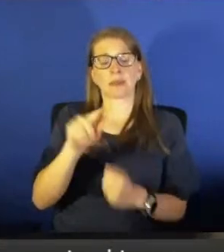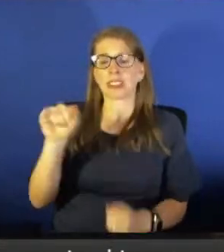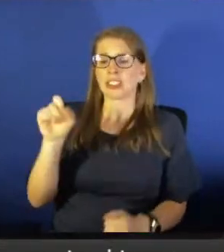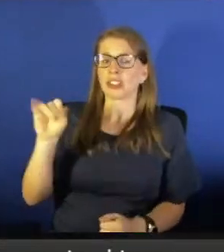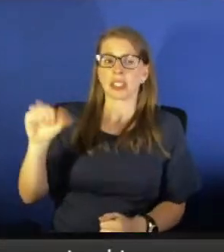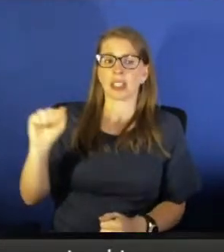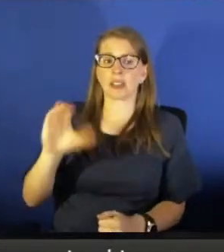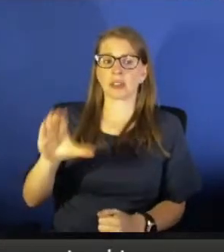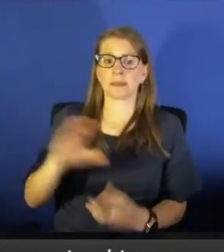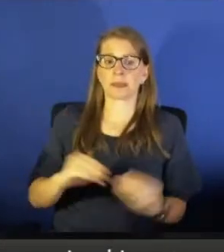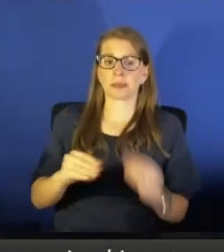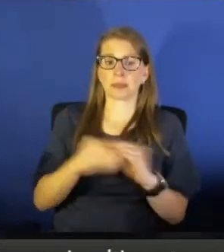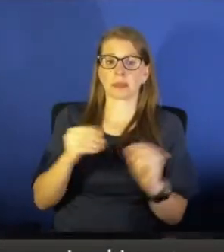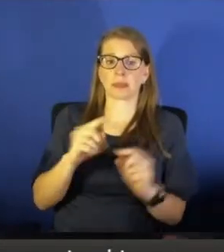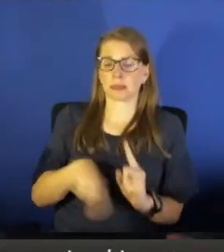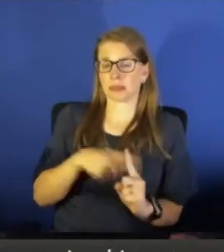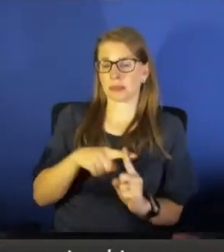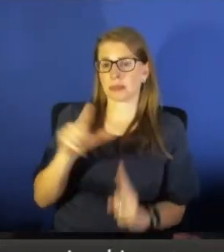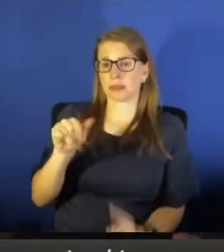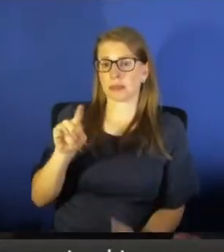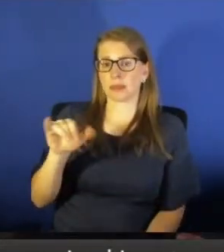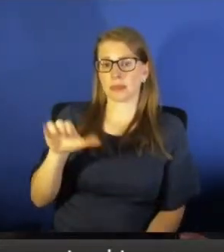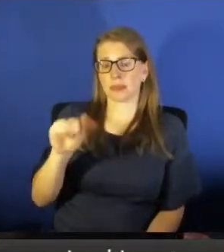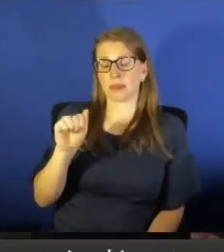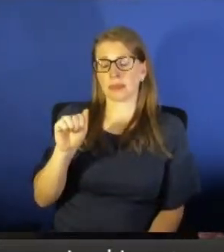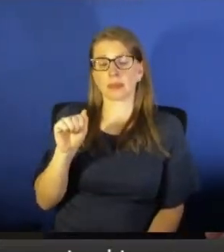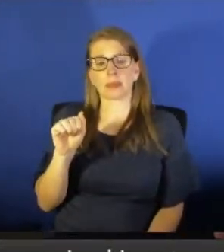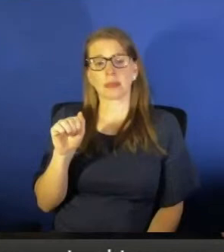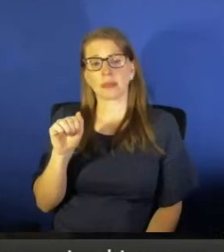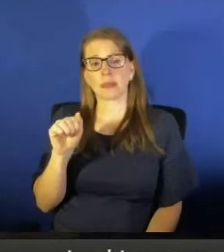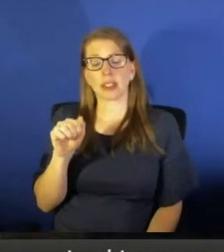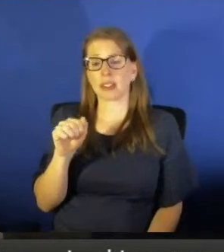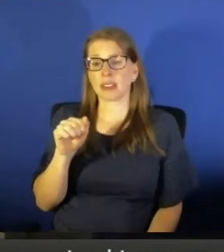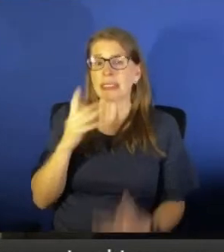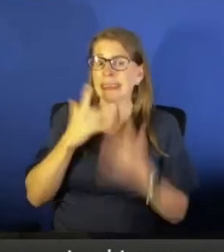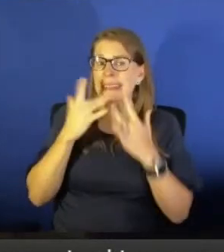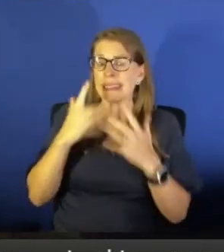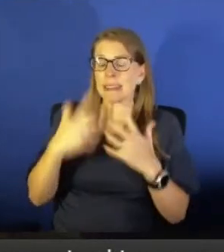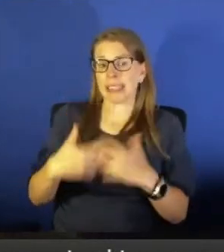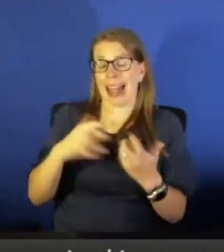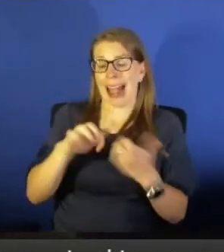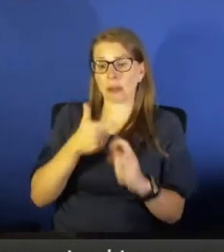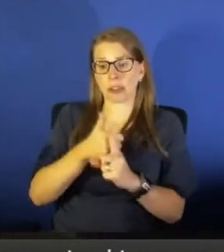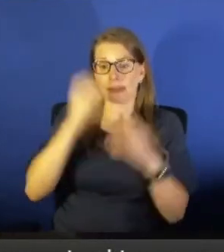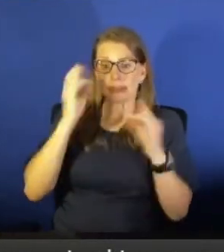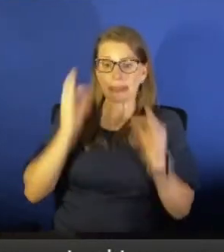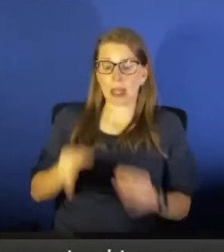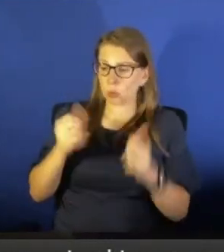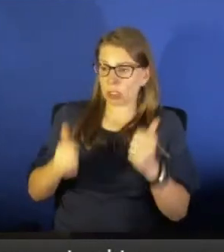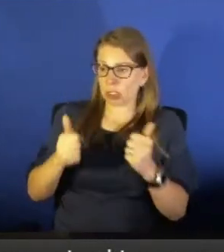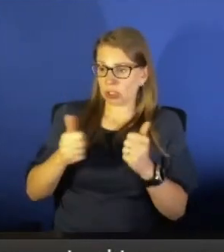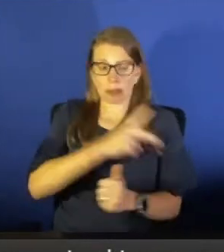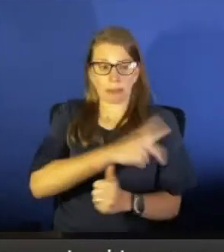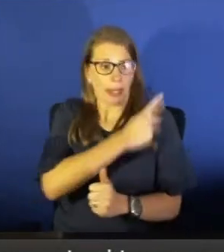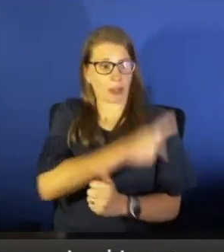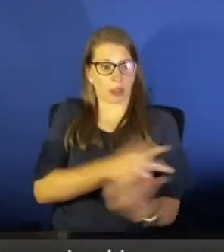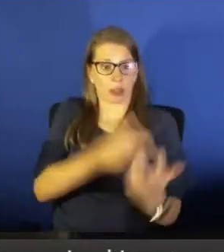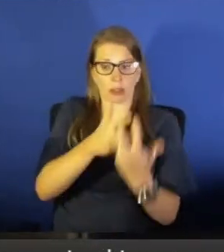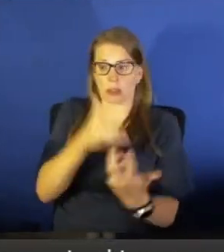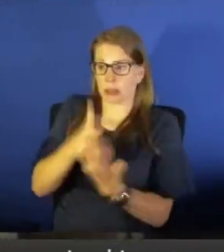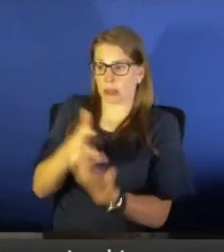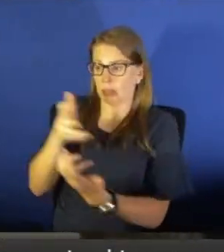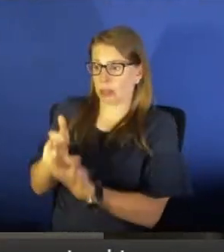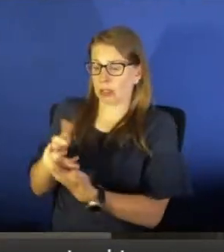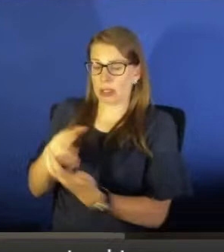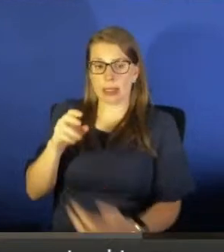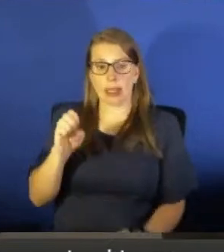Leticia, there aren't many of these machines. So how do you make that decision which patient can be placed on ECMO?